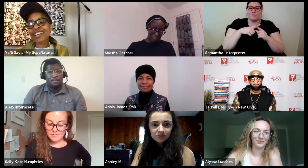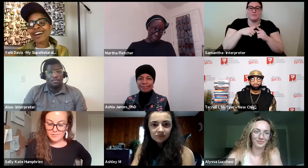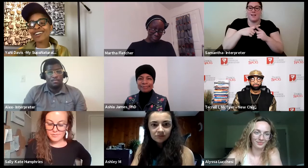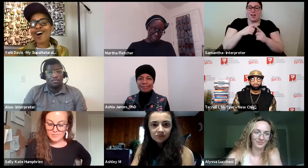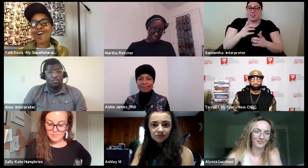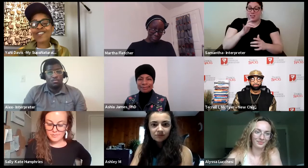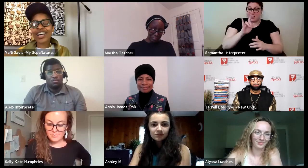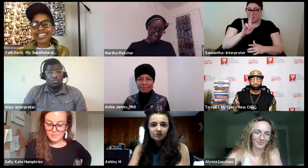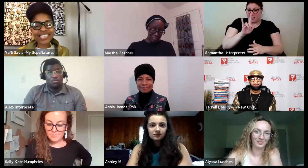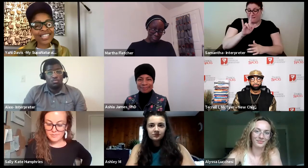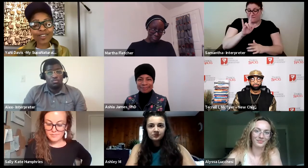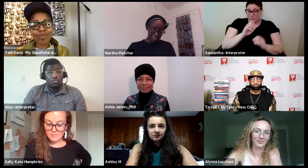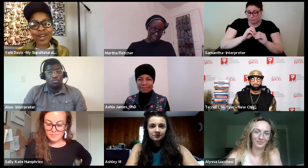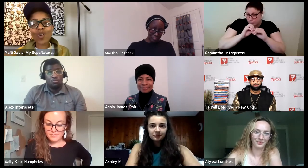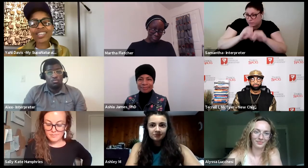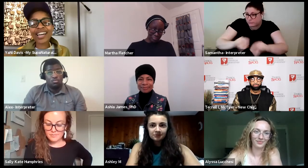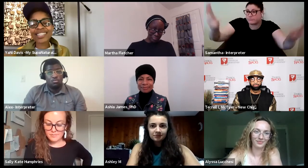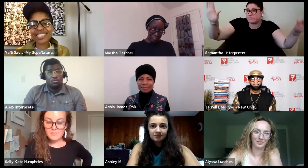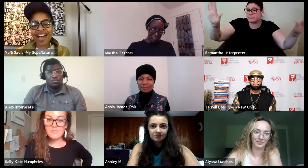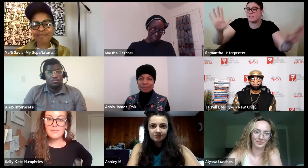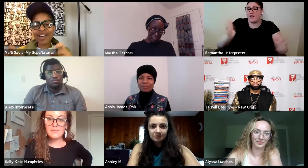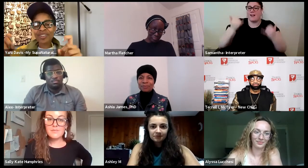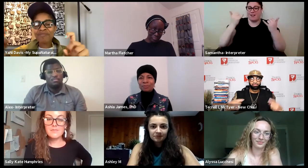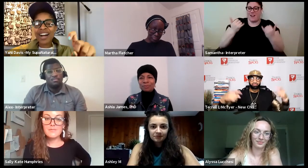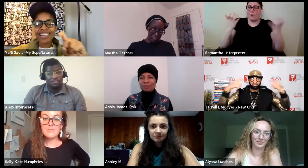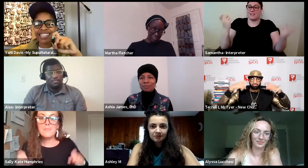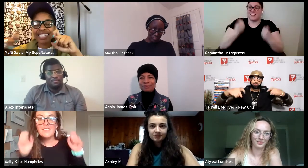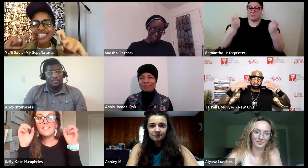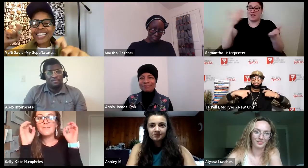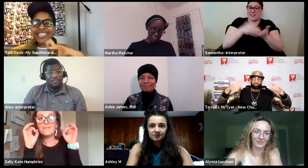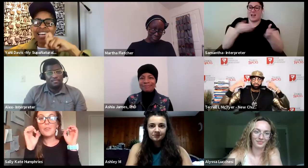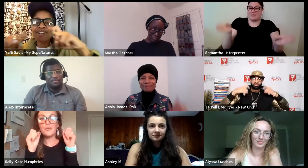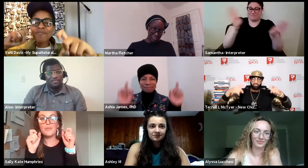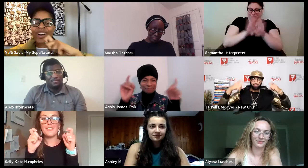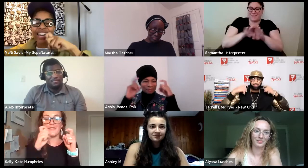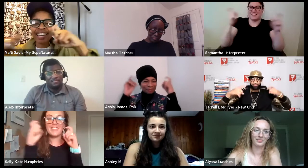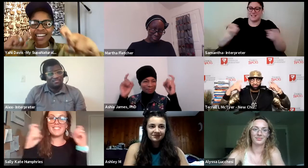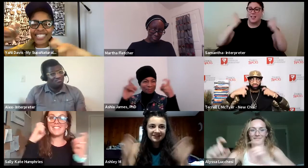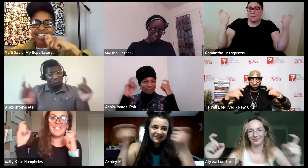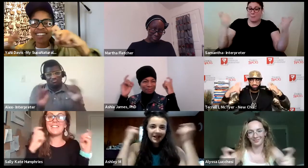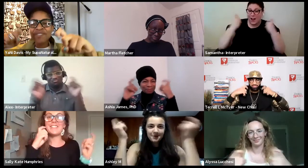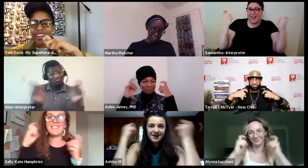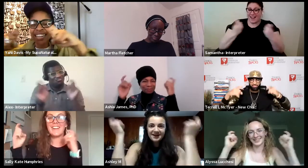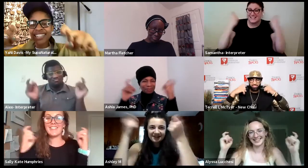we sign off, let's celebrate one last time, everybody. Let's celebrate